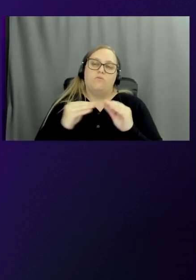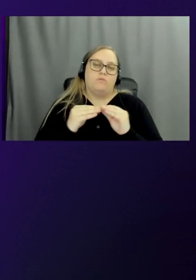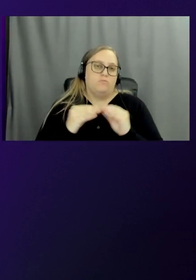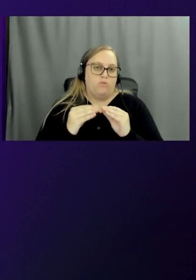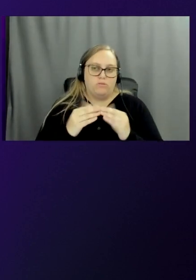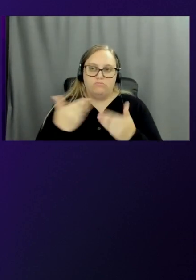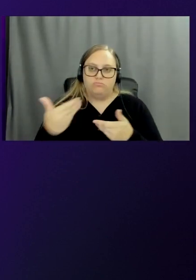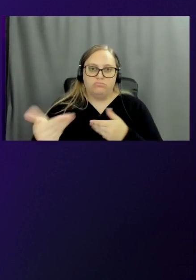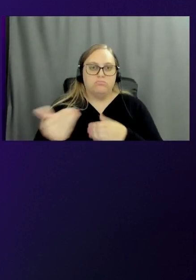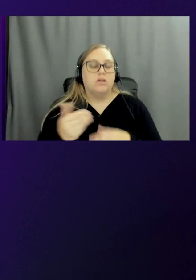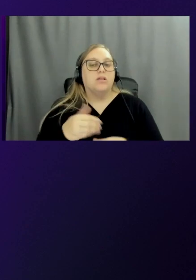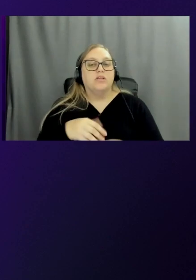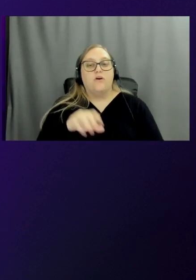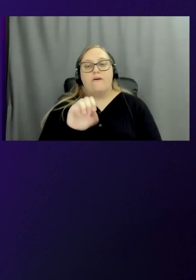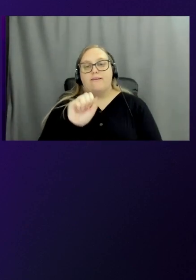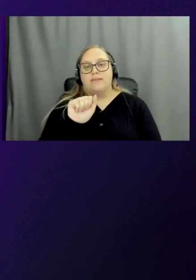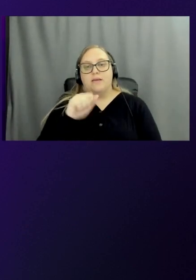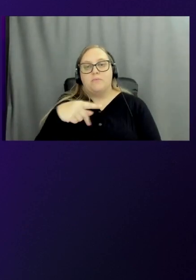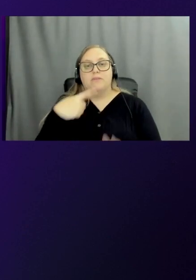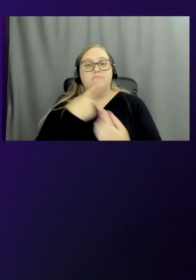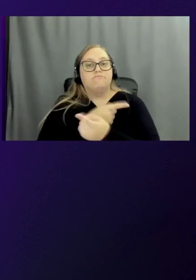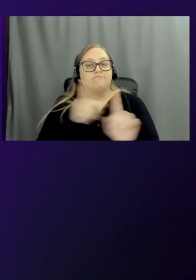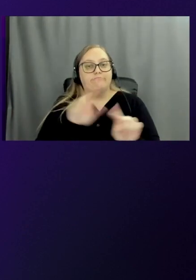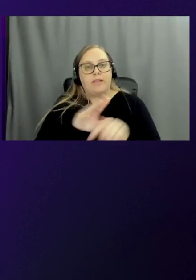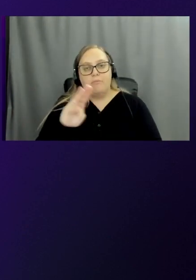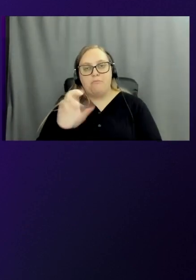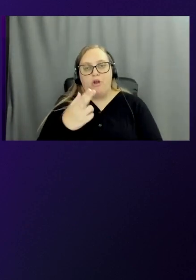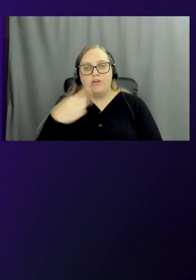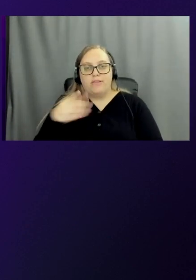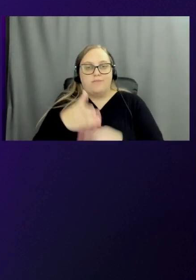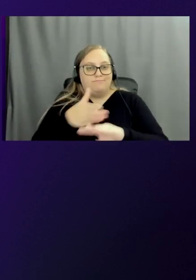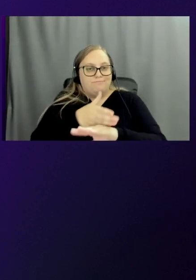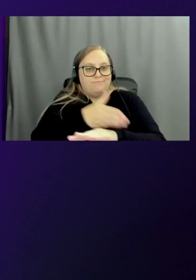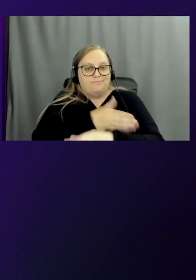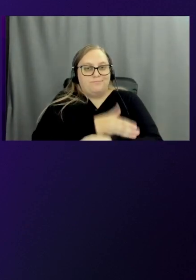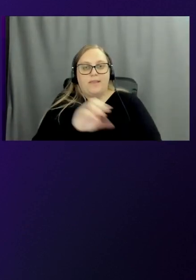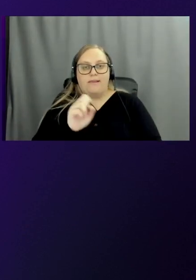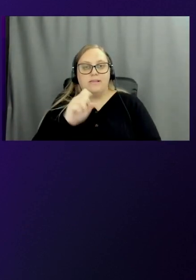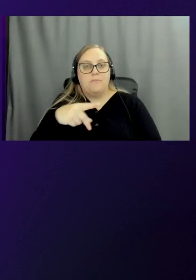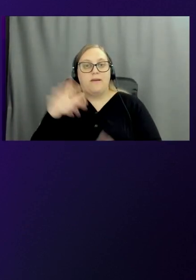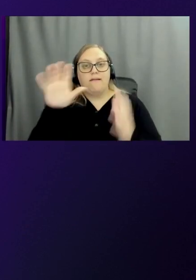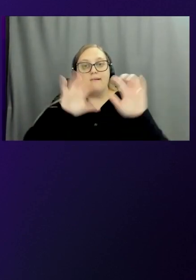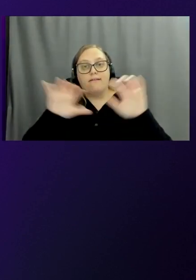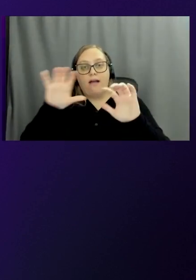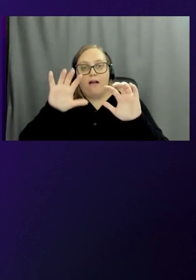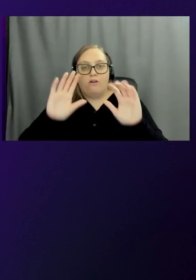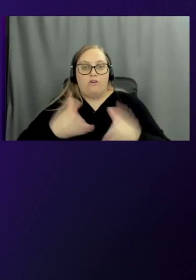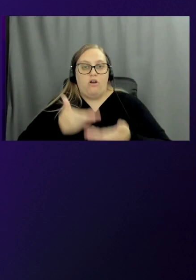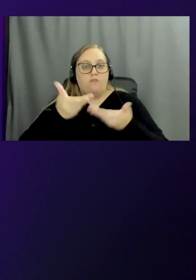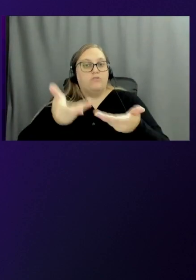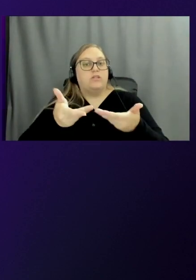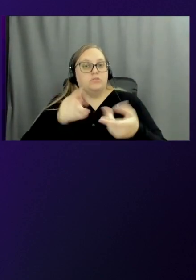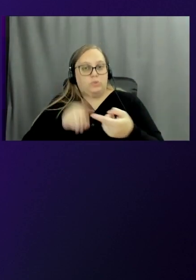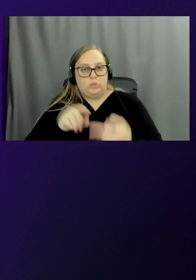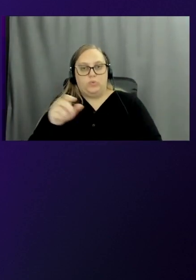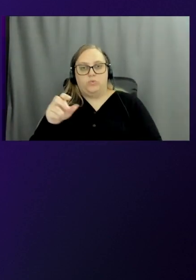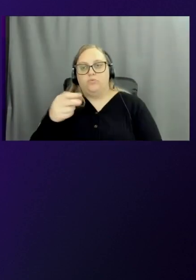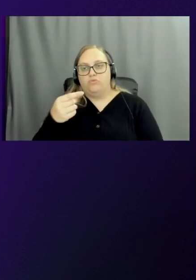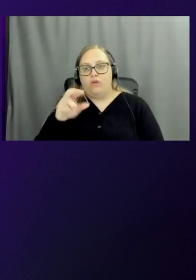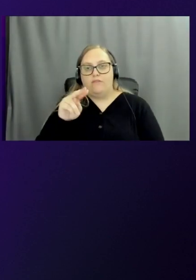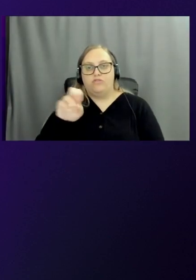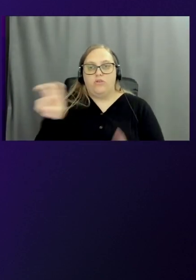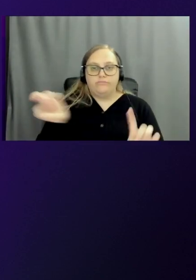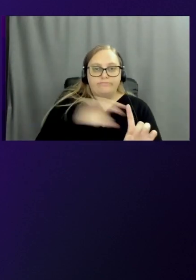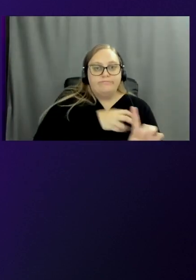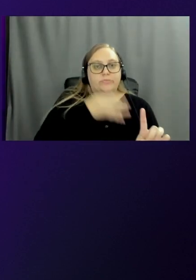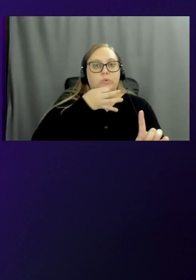announced back in March that they're making progress porting their SAP HANA cloud offering over to Graviton, and they expect to start rolling that out